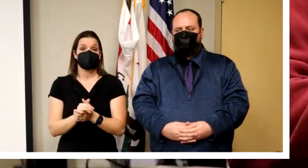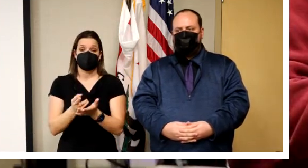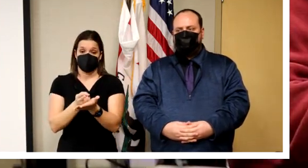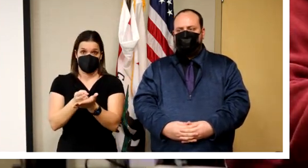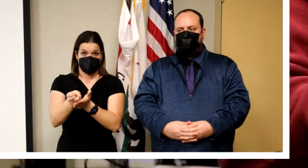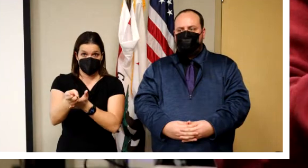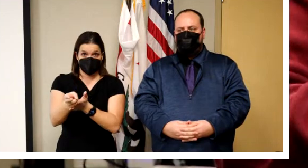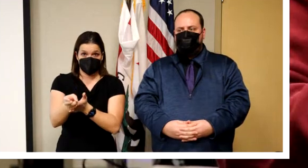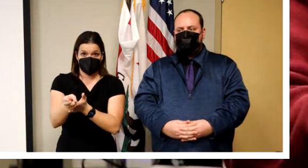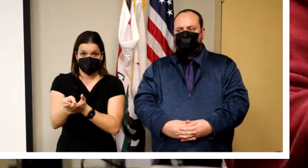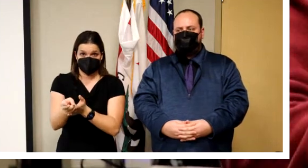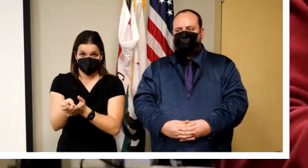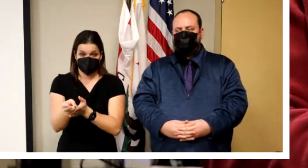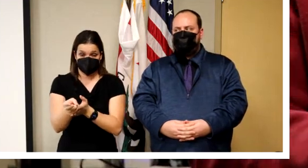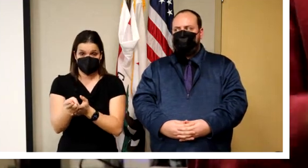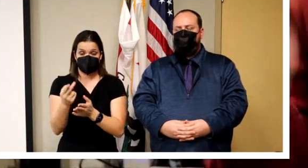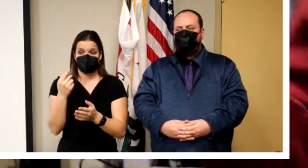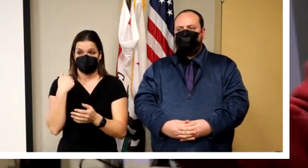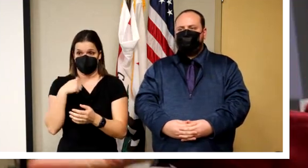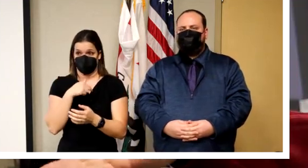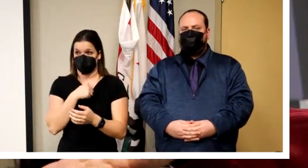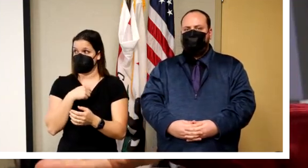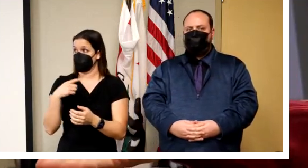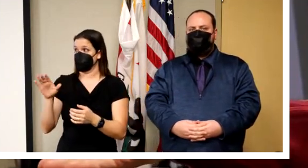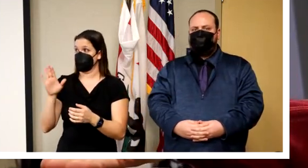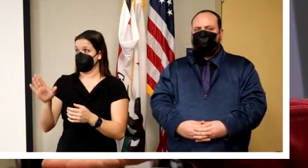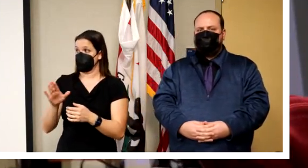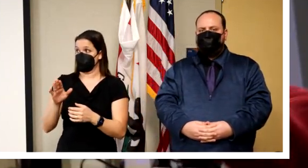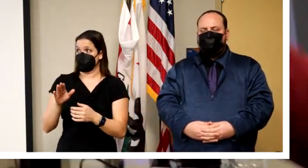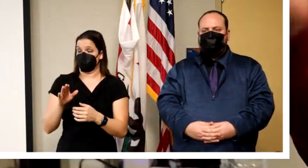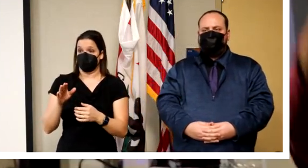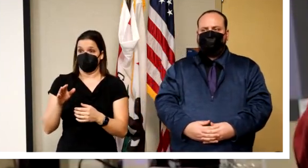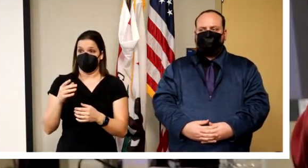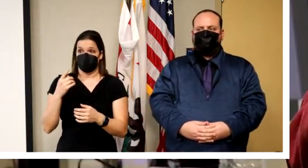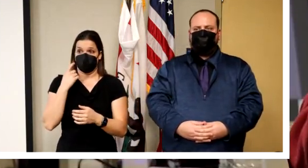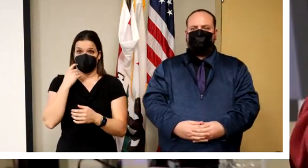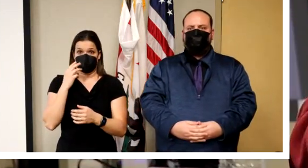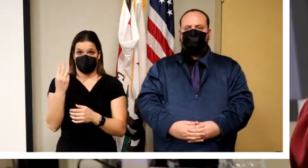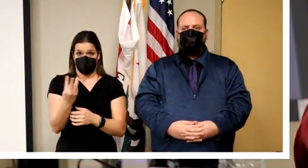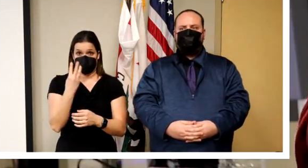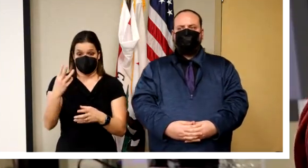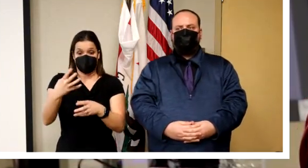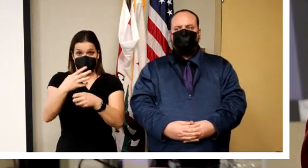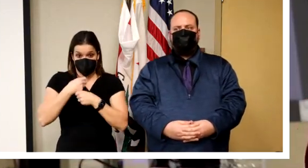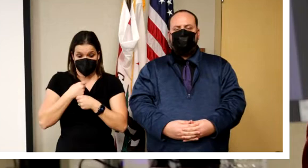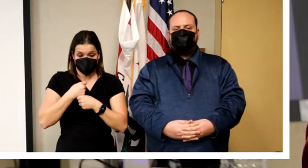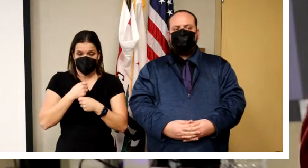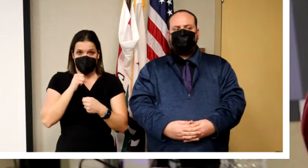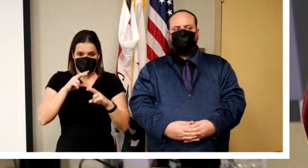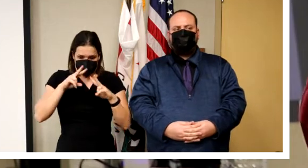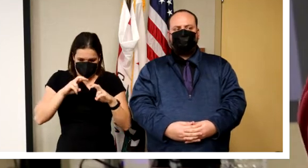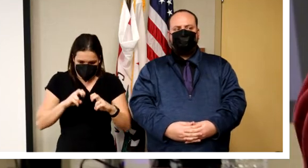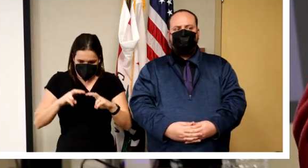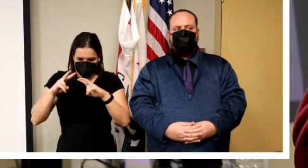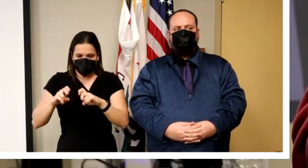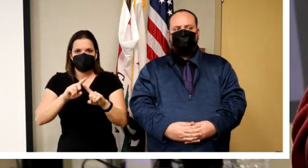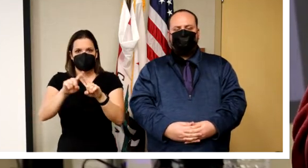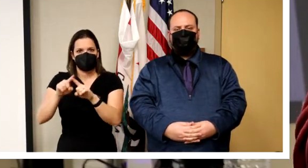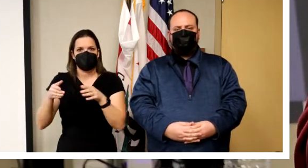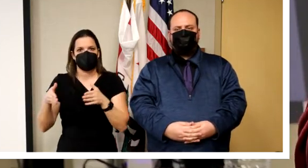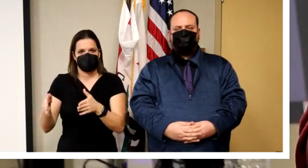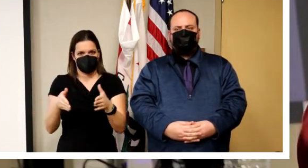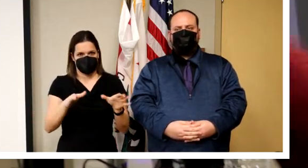really honest, we just got your current zones on Wednesday, and I haven't looked that closely in terms of the different ways to do it. And